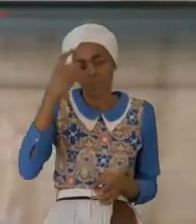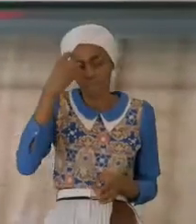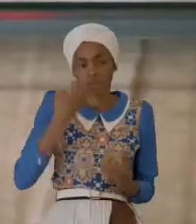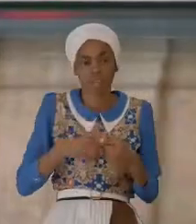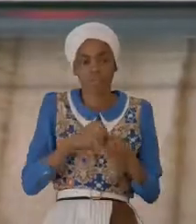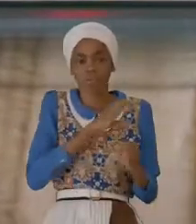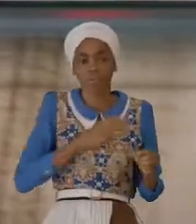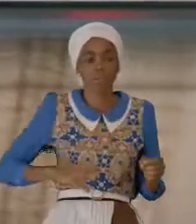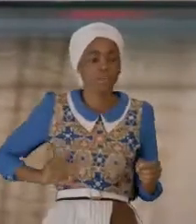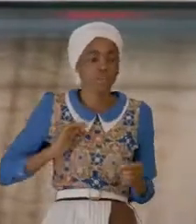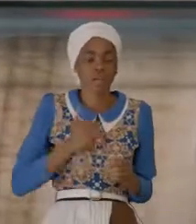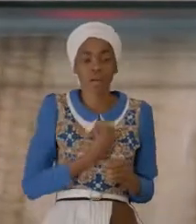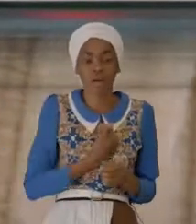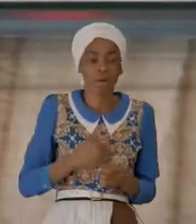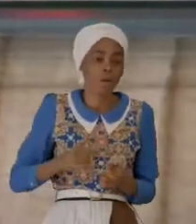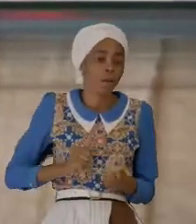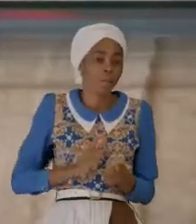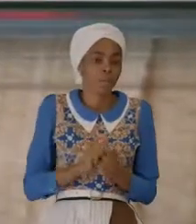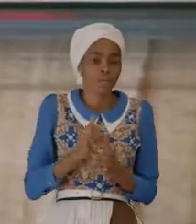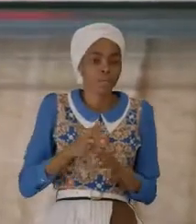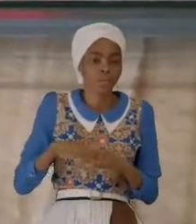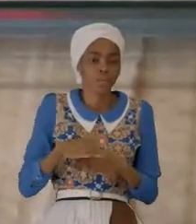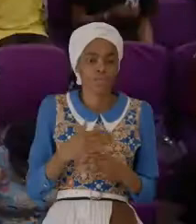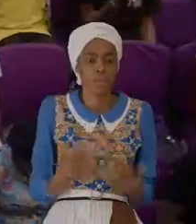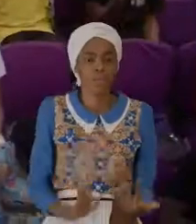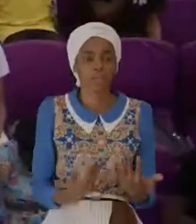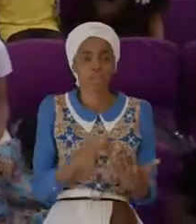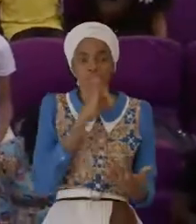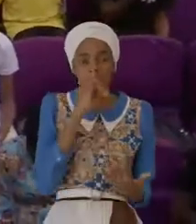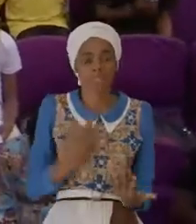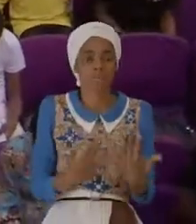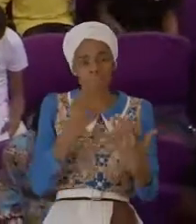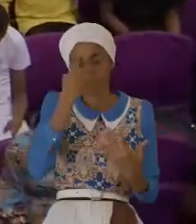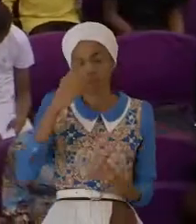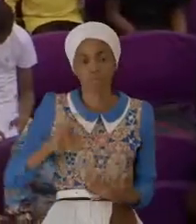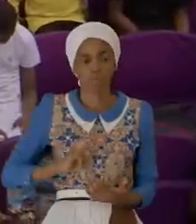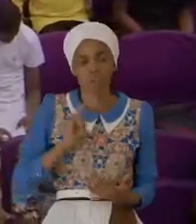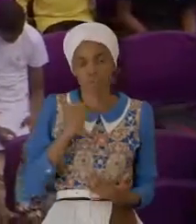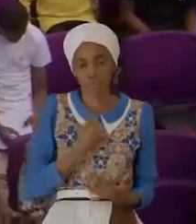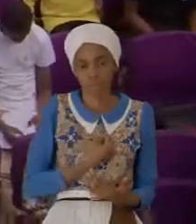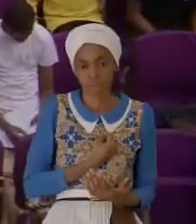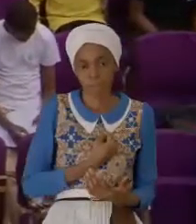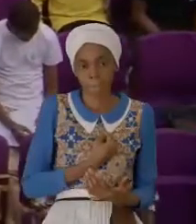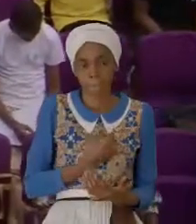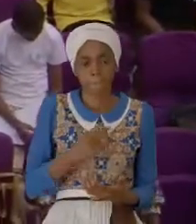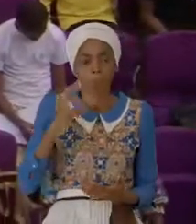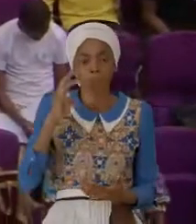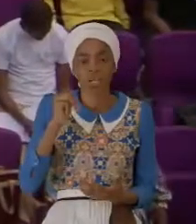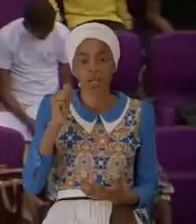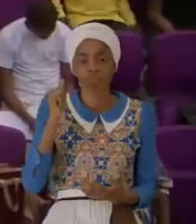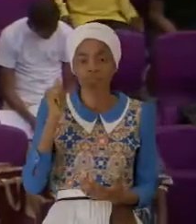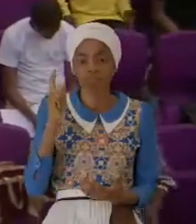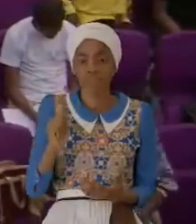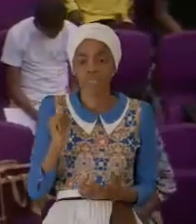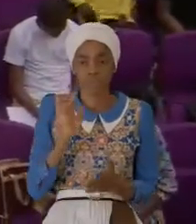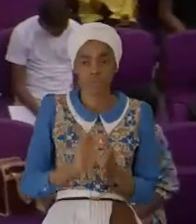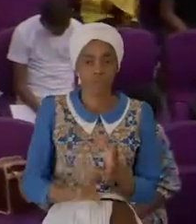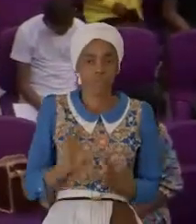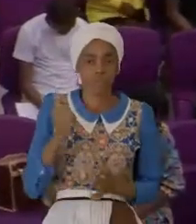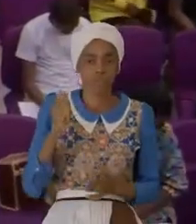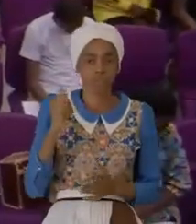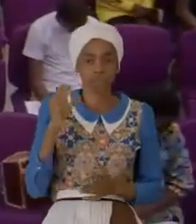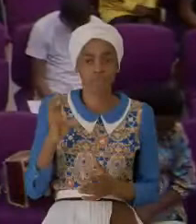sacrificed for us it also Us in Matthew chapter 16